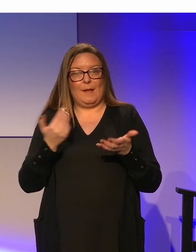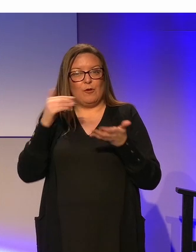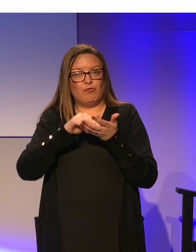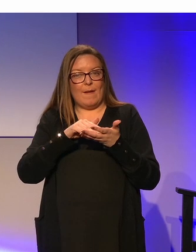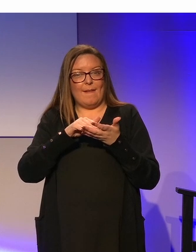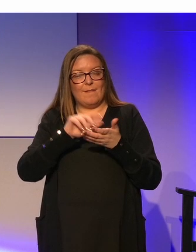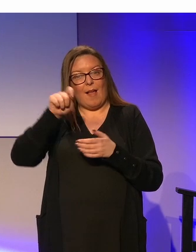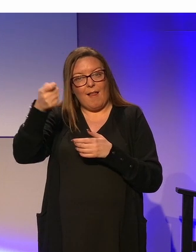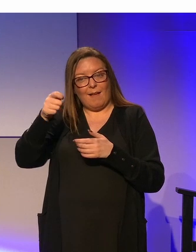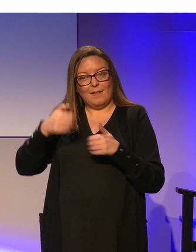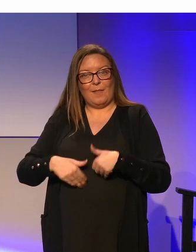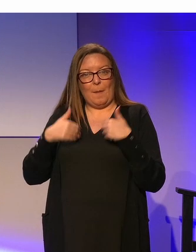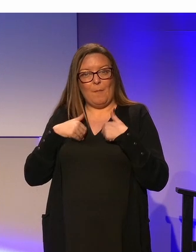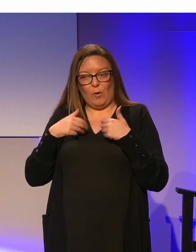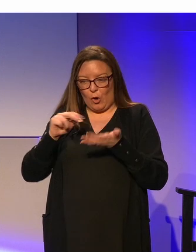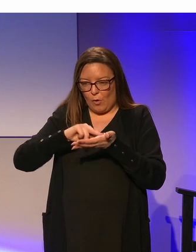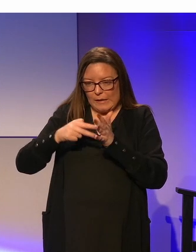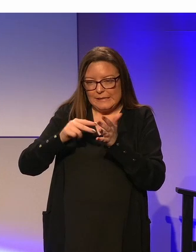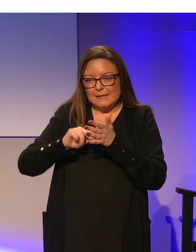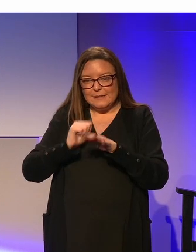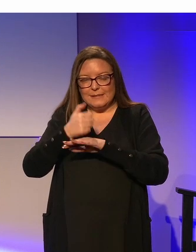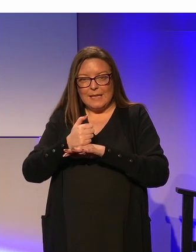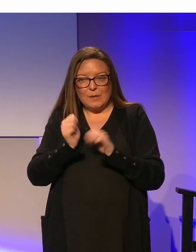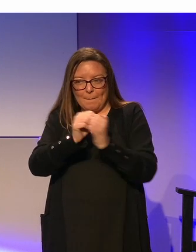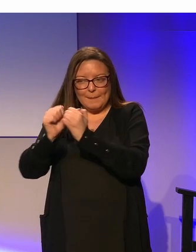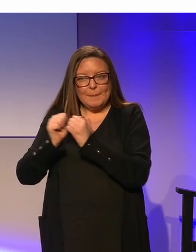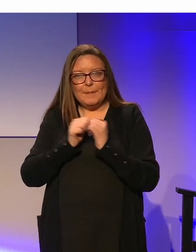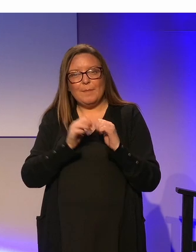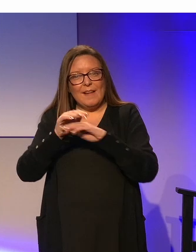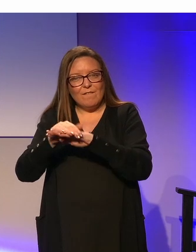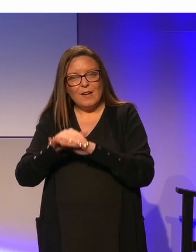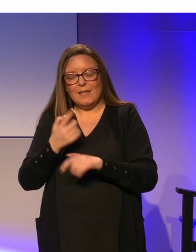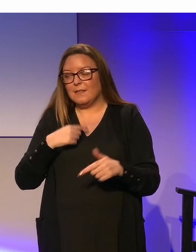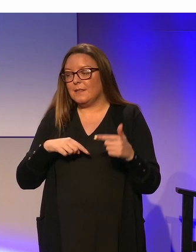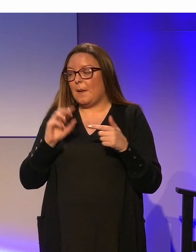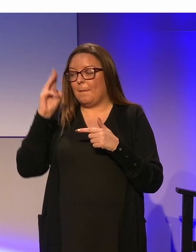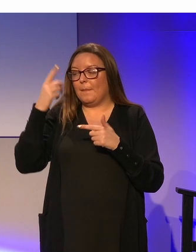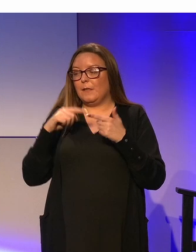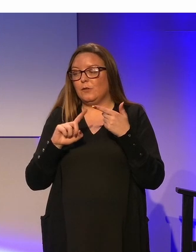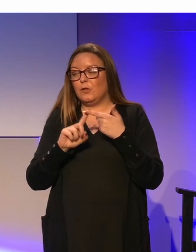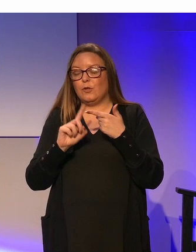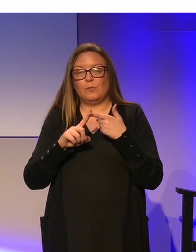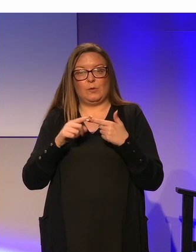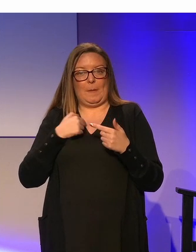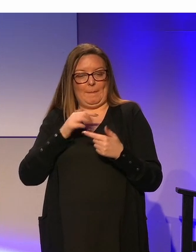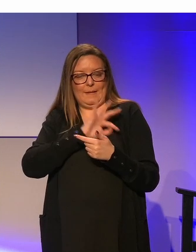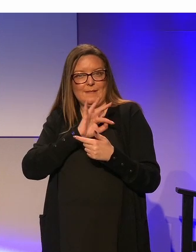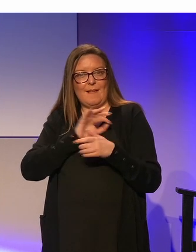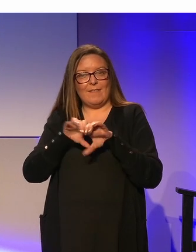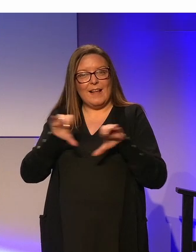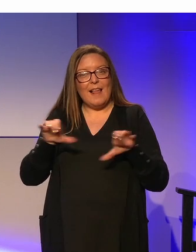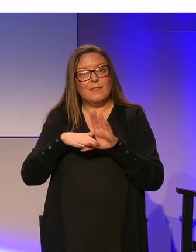my locker in the morning and getting organised and meeting with my friends. Number 2 is me in class with